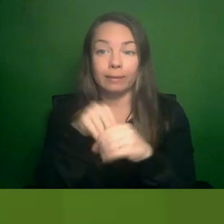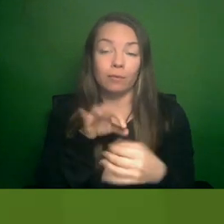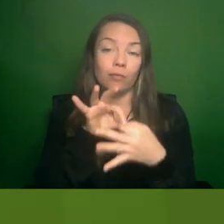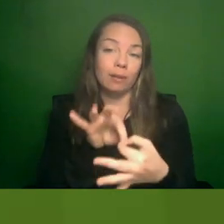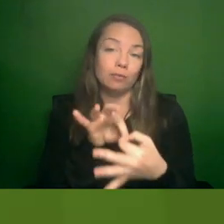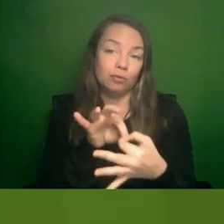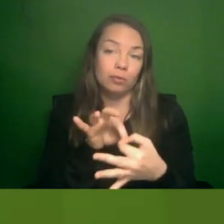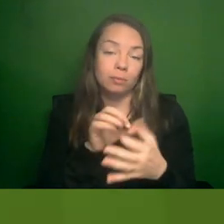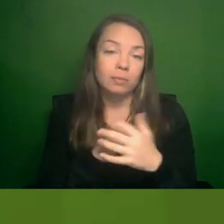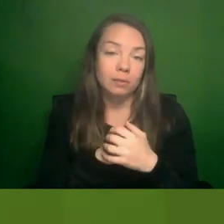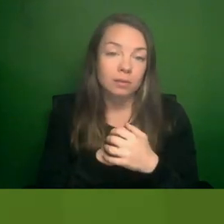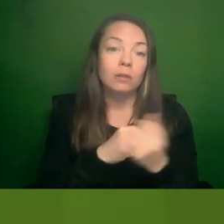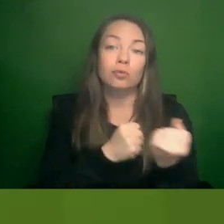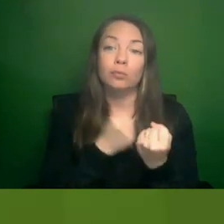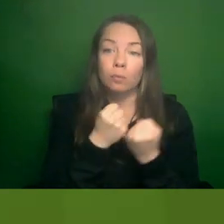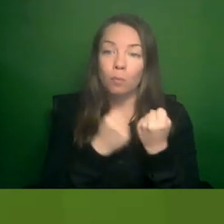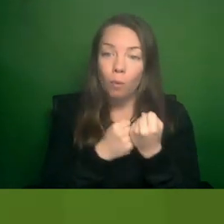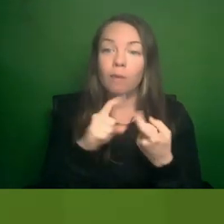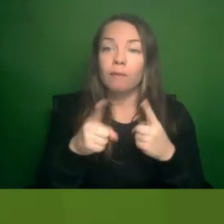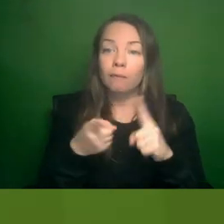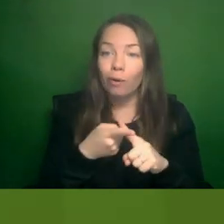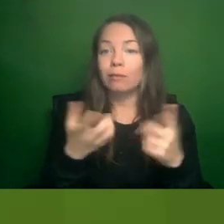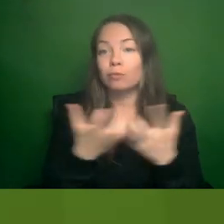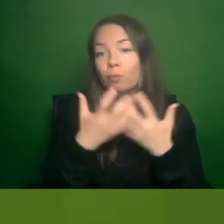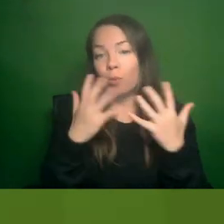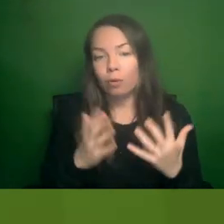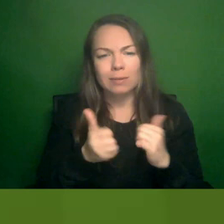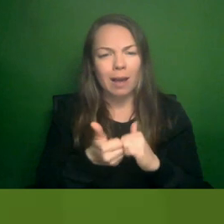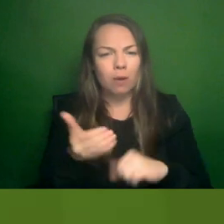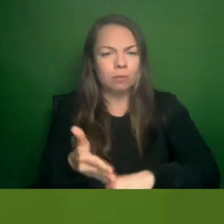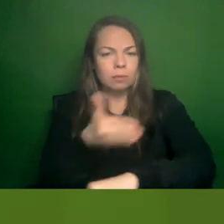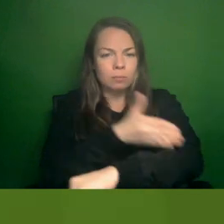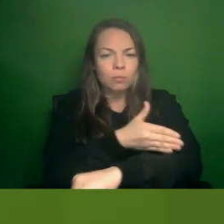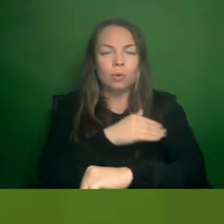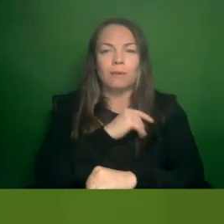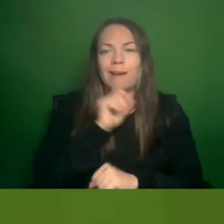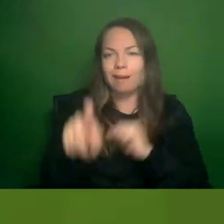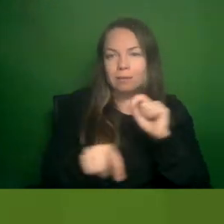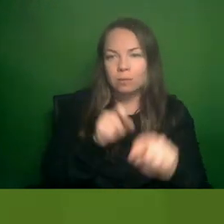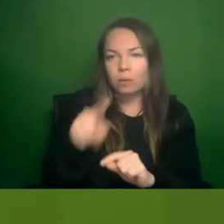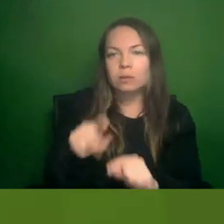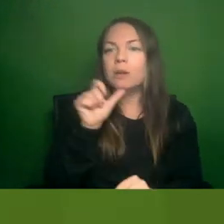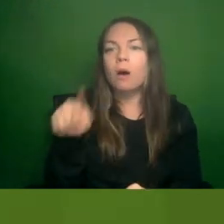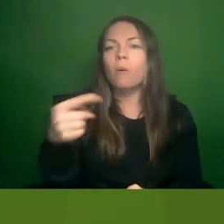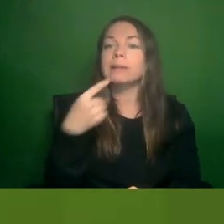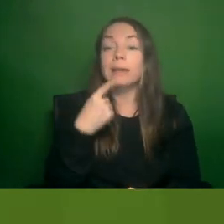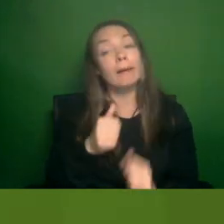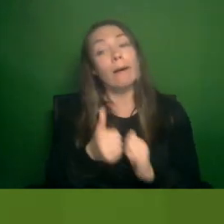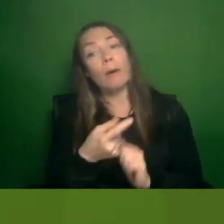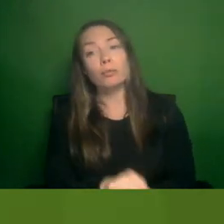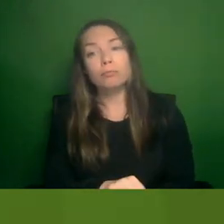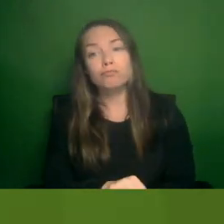have interdependence and support of friends and partners? How do we get better at asking questions? You know, not just saying, how are you,